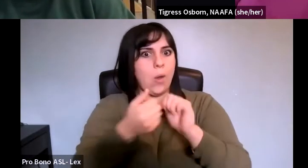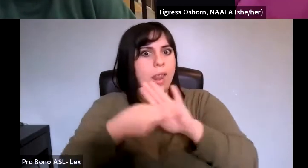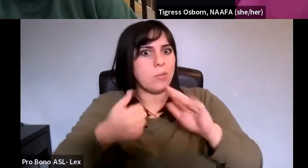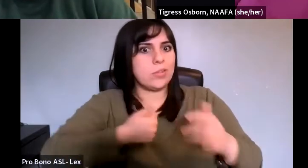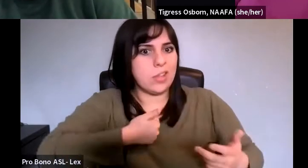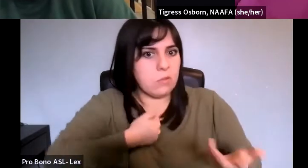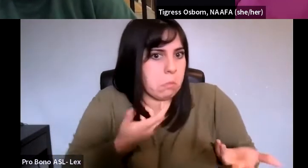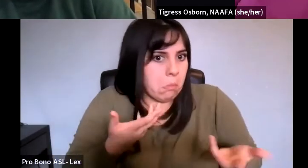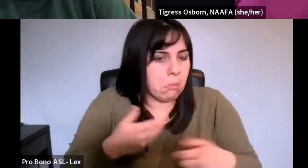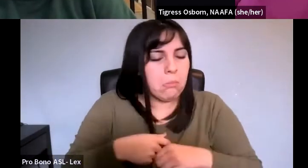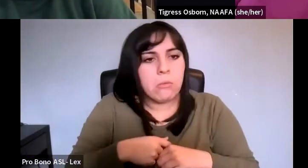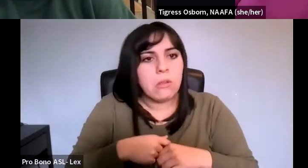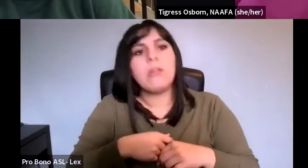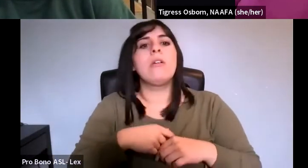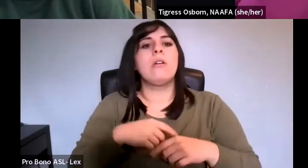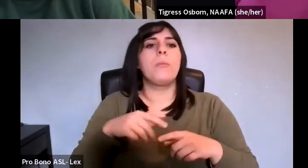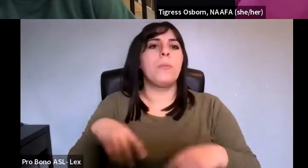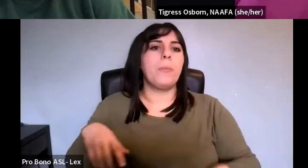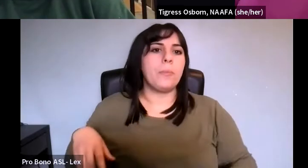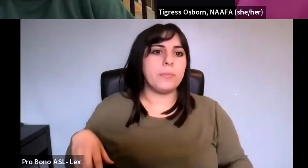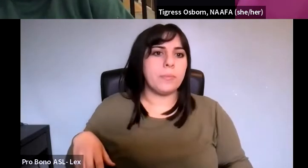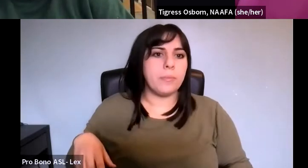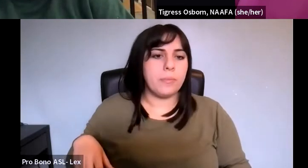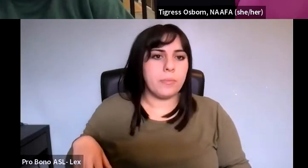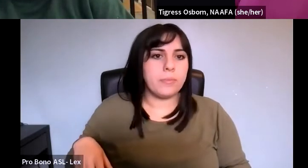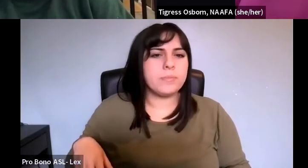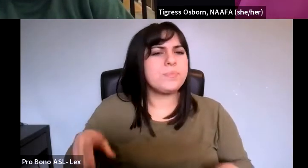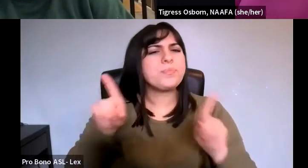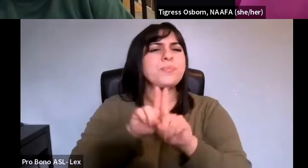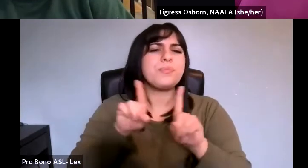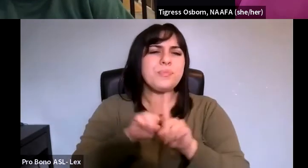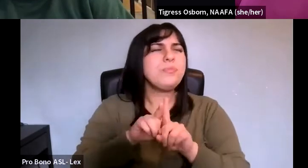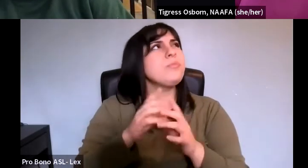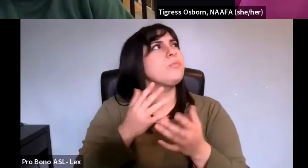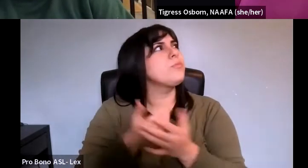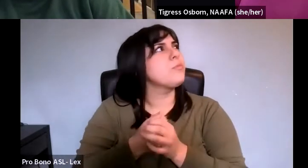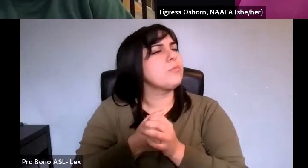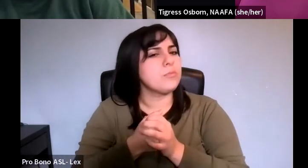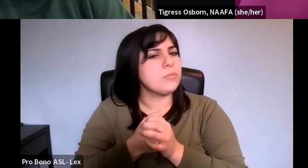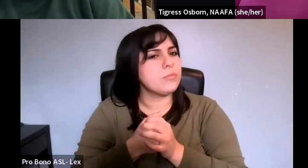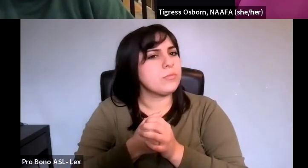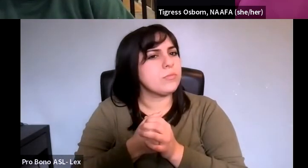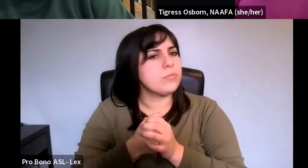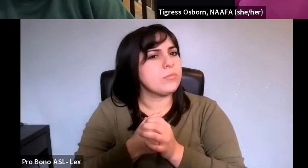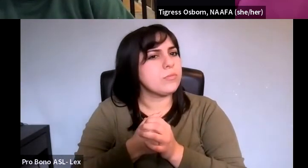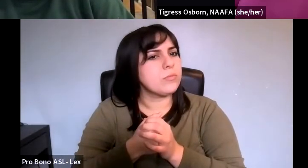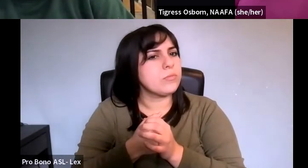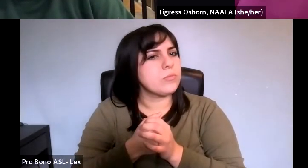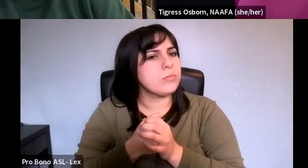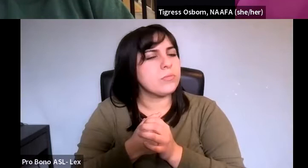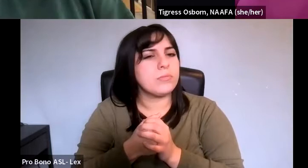And also because usually we will, I think the most used chart,